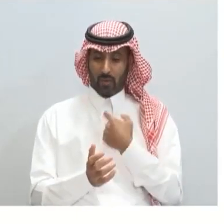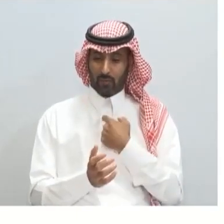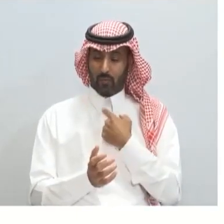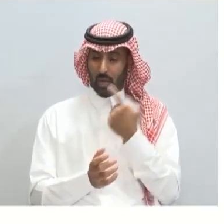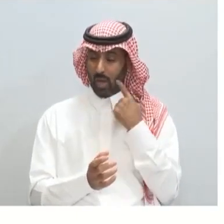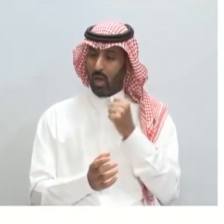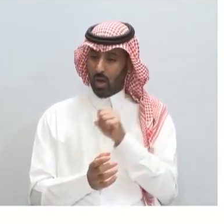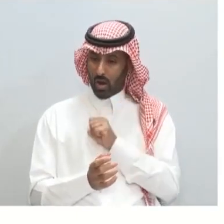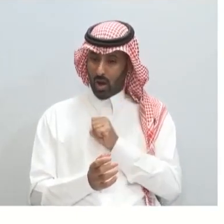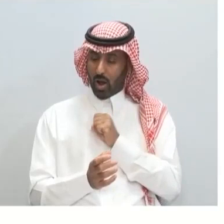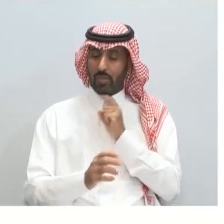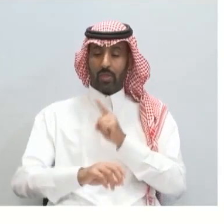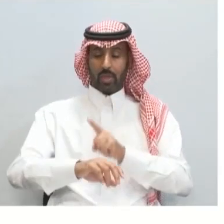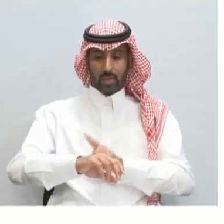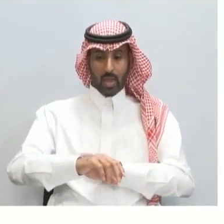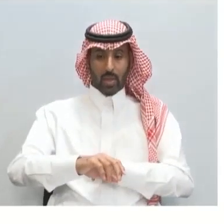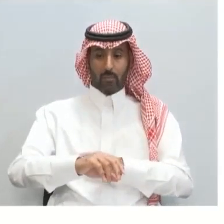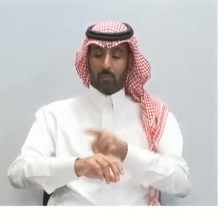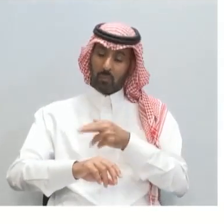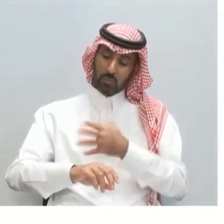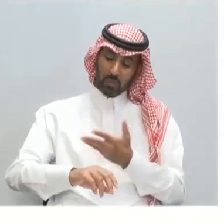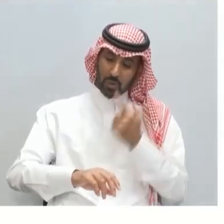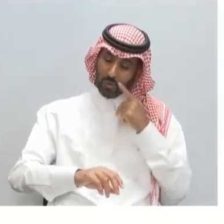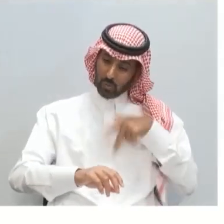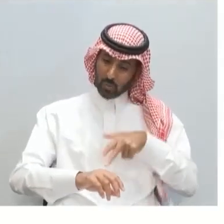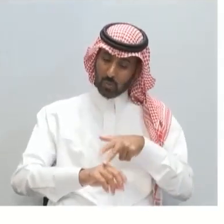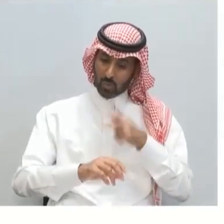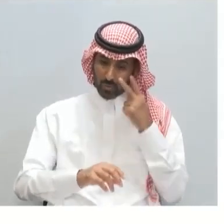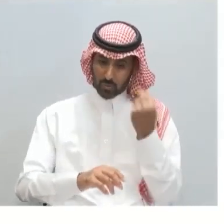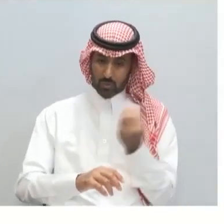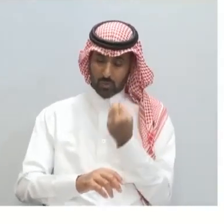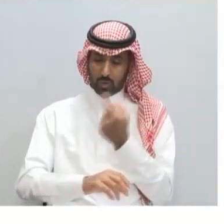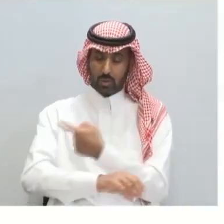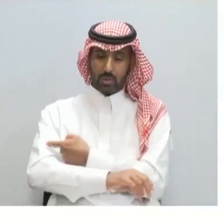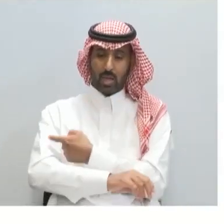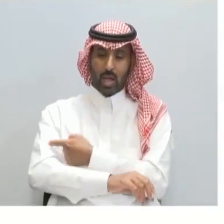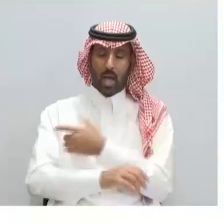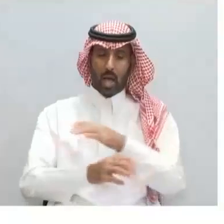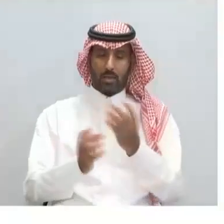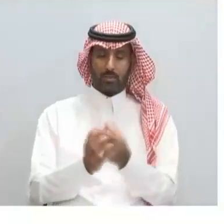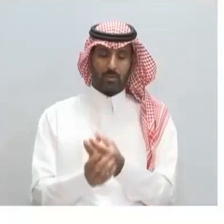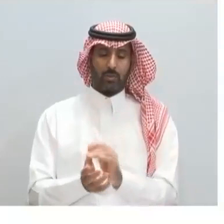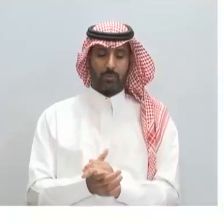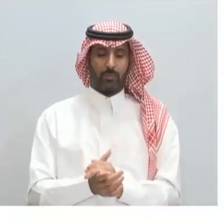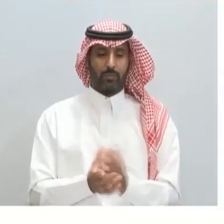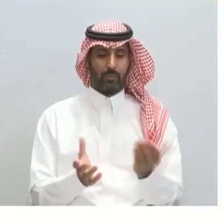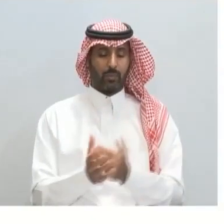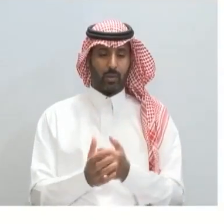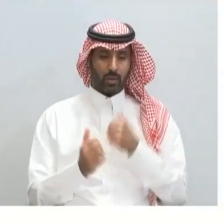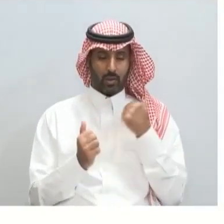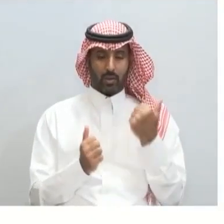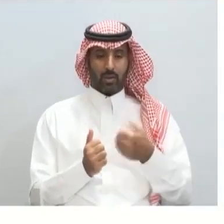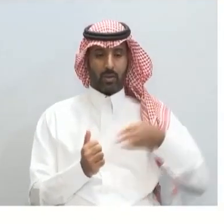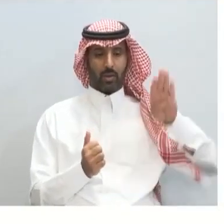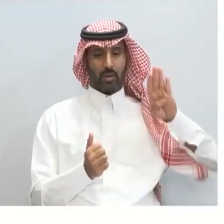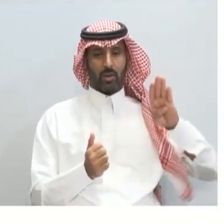we had had time we could or we would have visited him in the hospital exercise